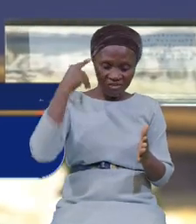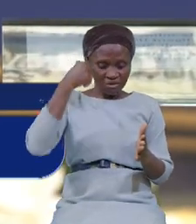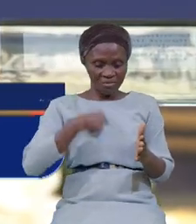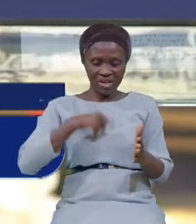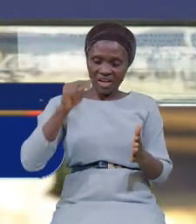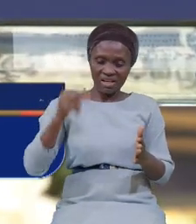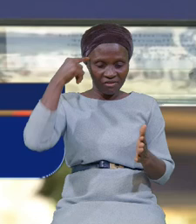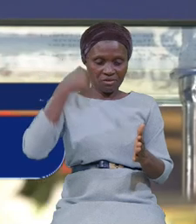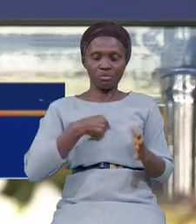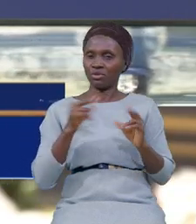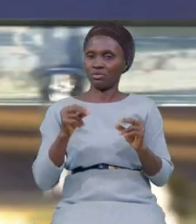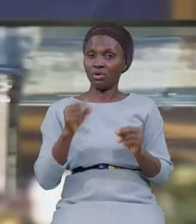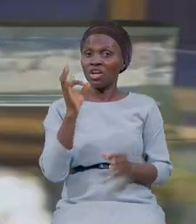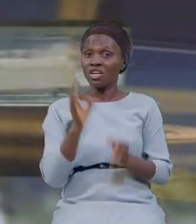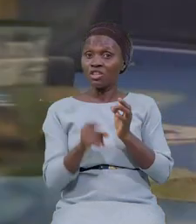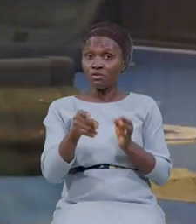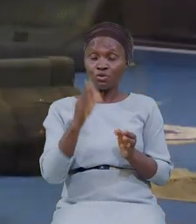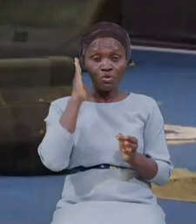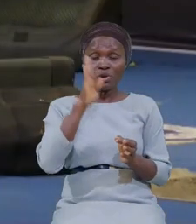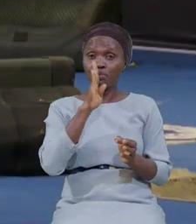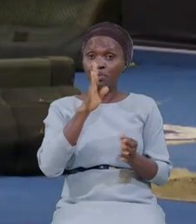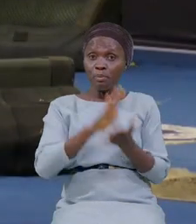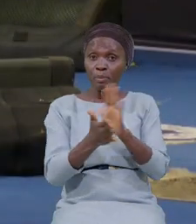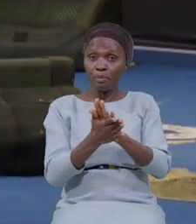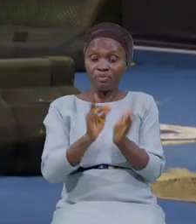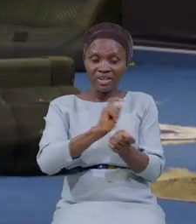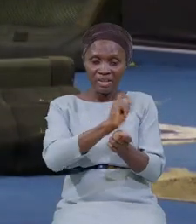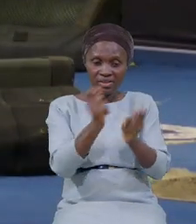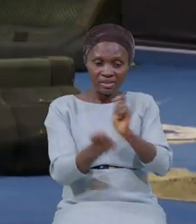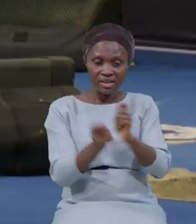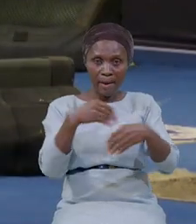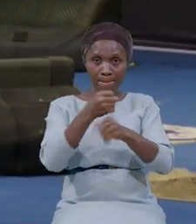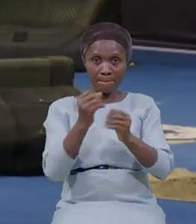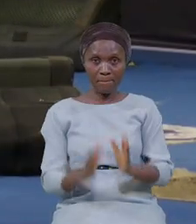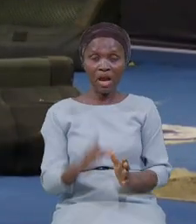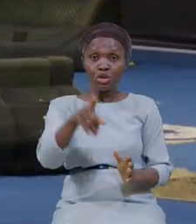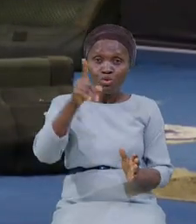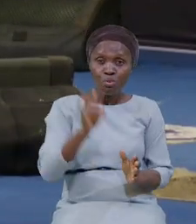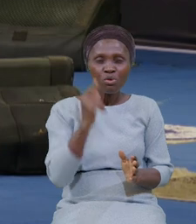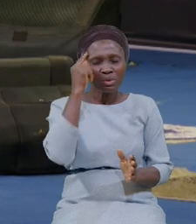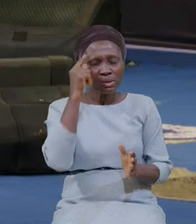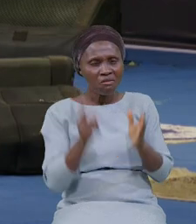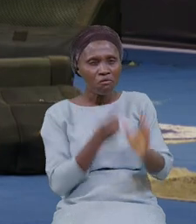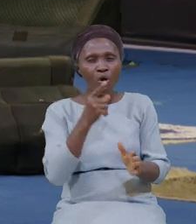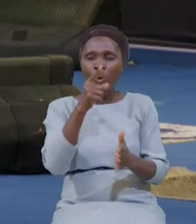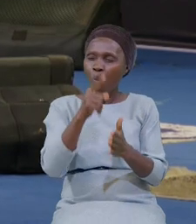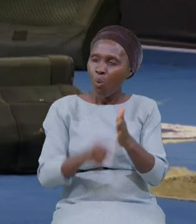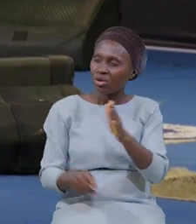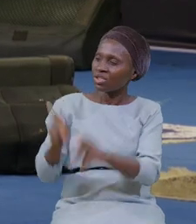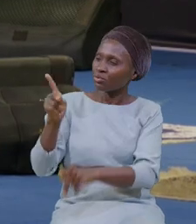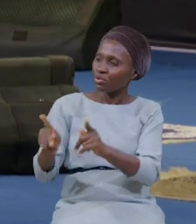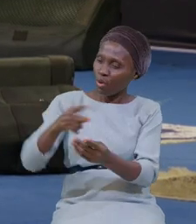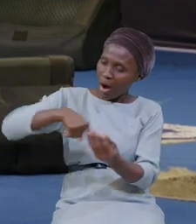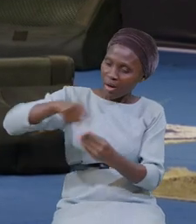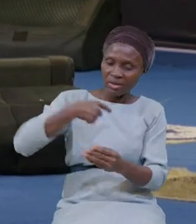maker, you have to think, what's in need for her? What's in need for them? What's in need for my